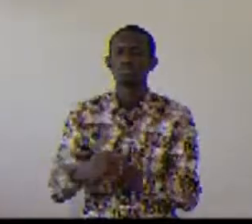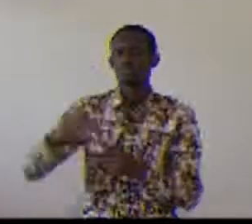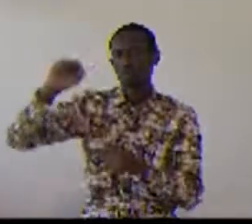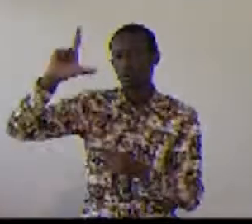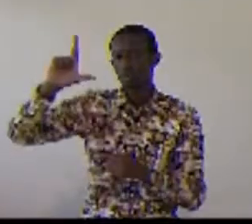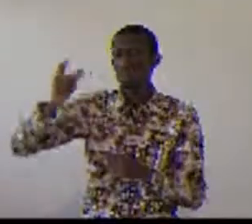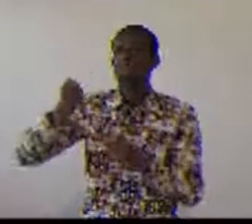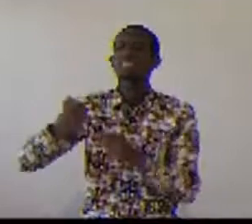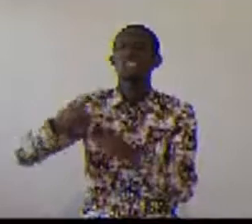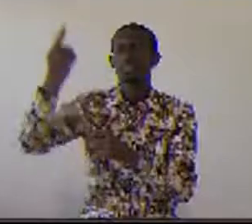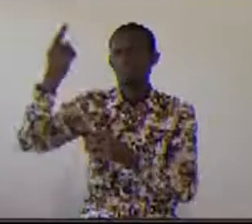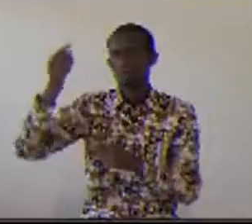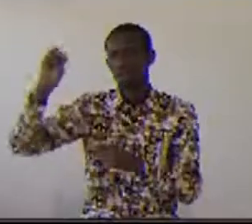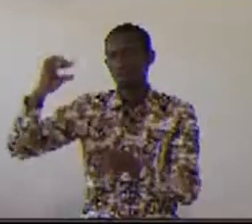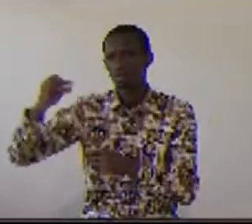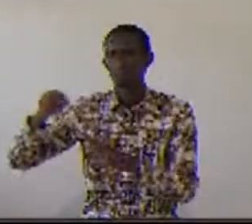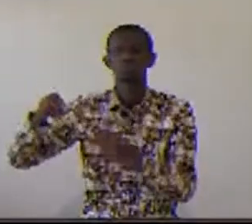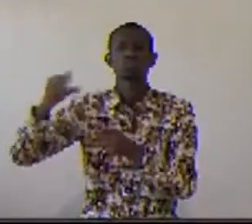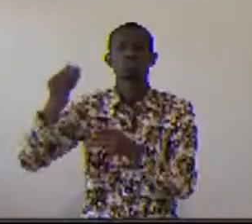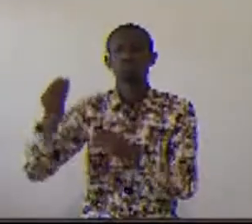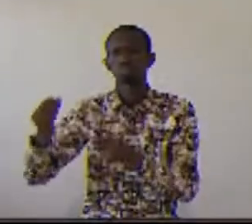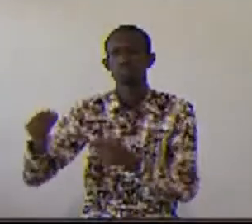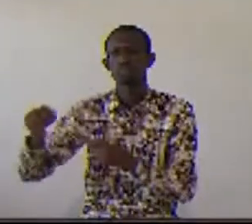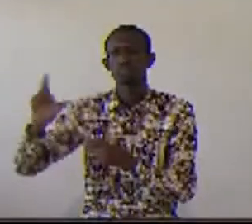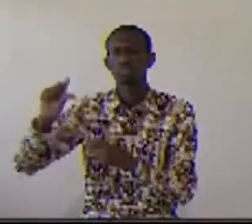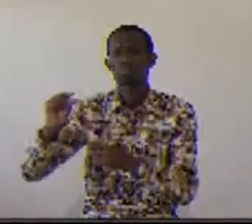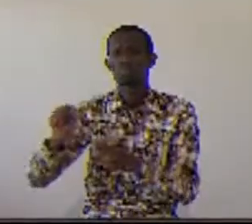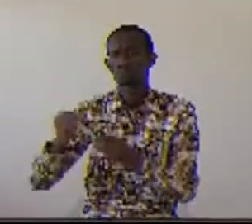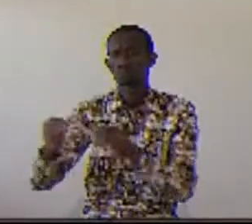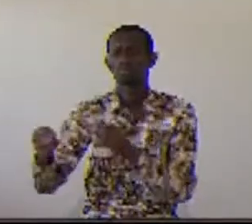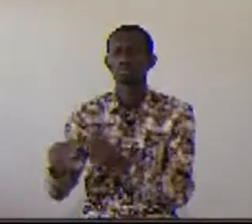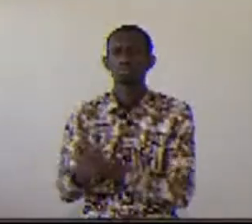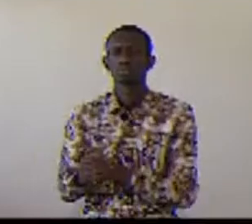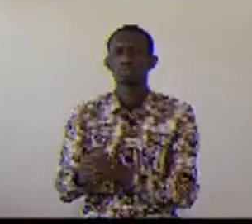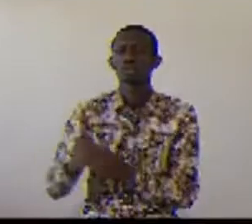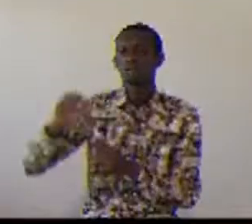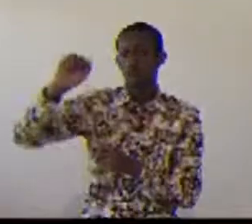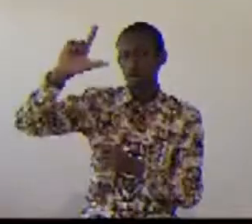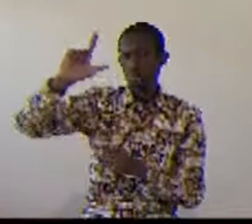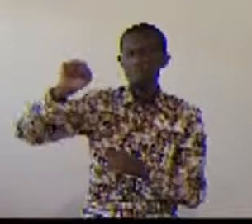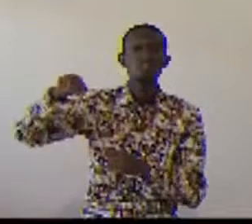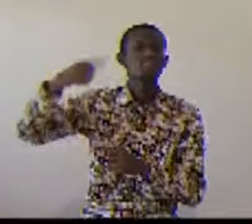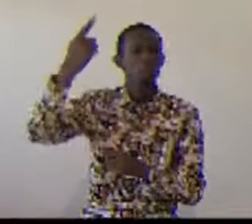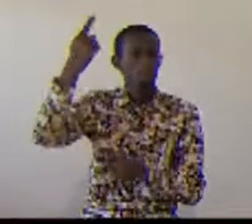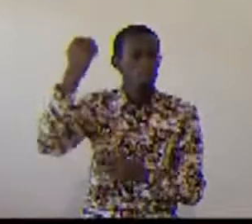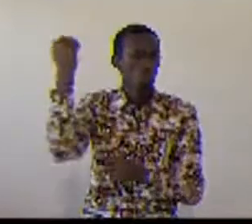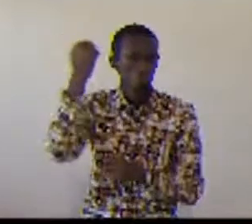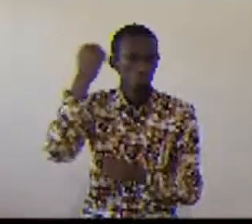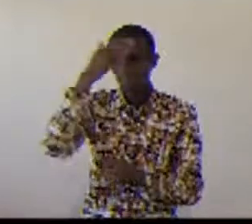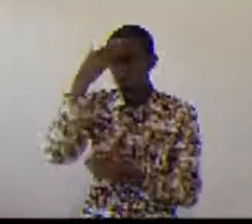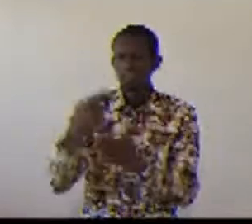weakest, and then the highest melting point, the lowest melting point. Aluminium has the highest melting point because of the